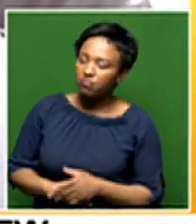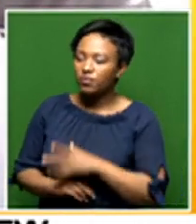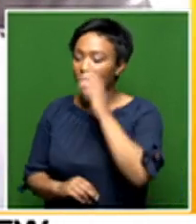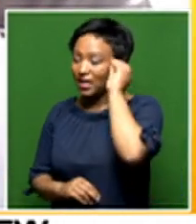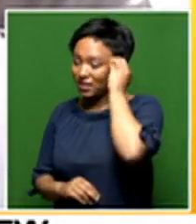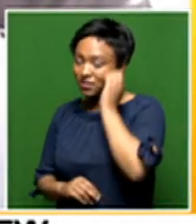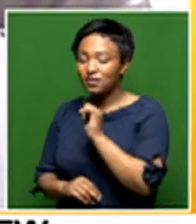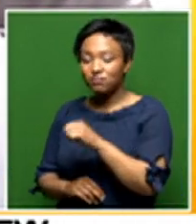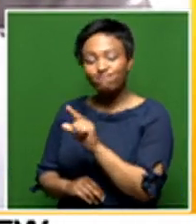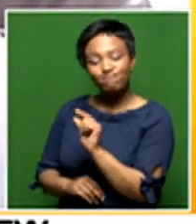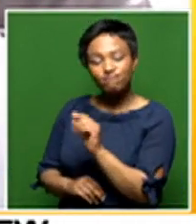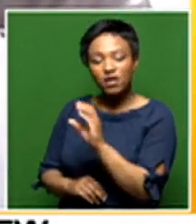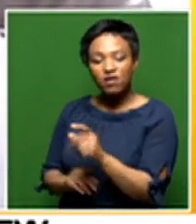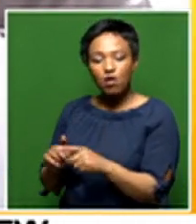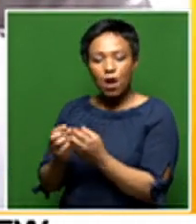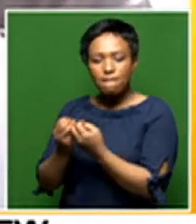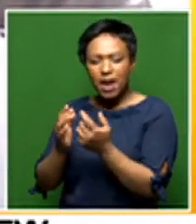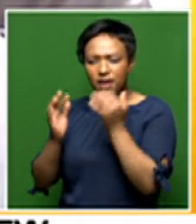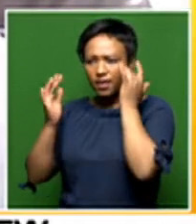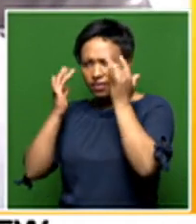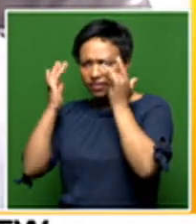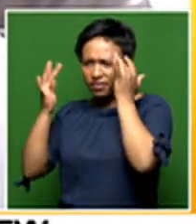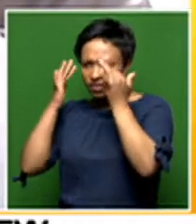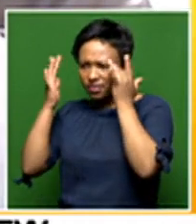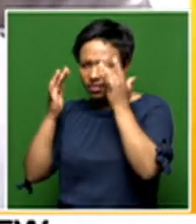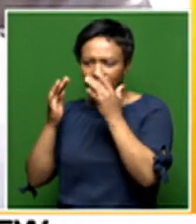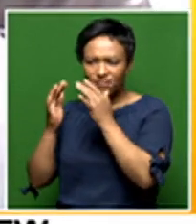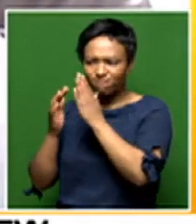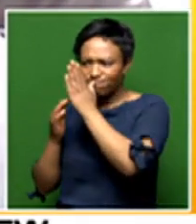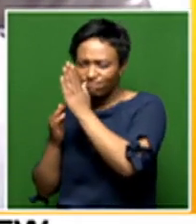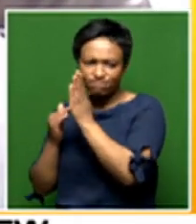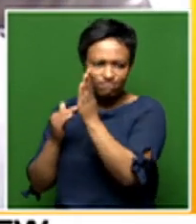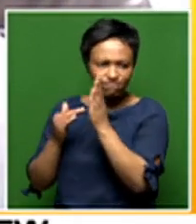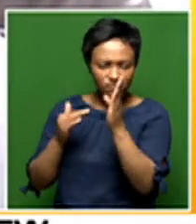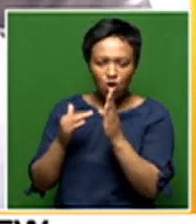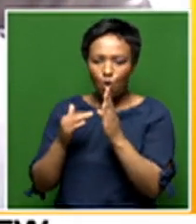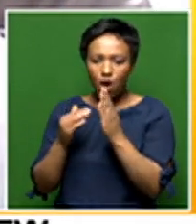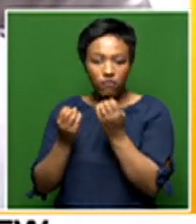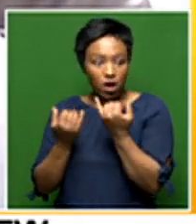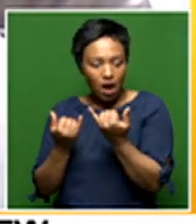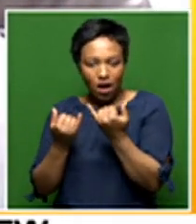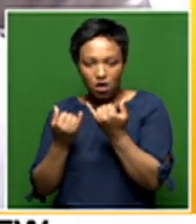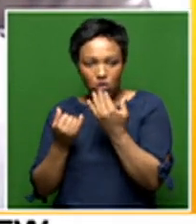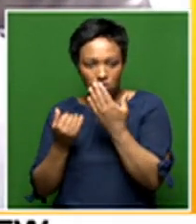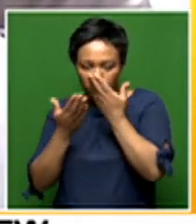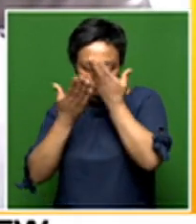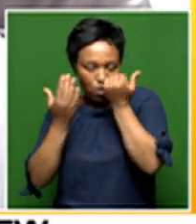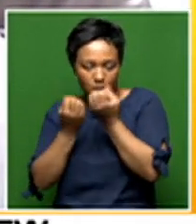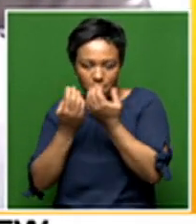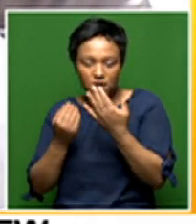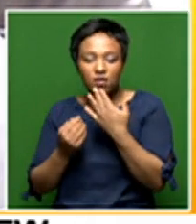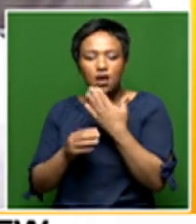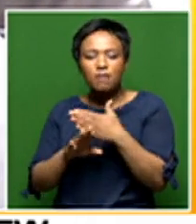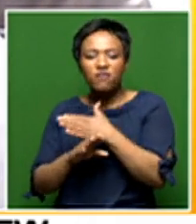there's been so many different hypotheses, as you say, because there's so much unknown out there. That BCG, that